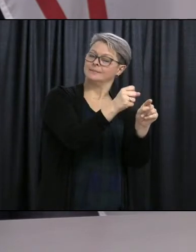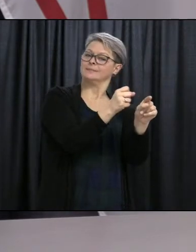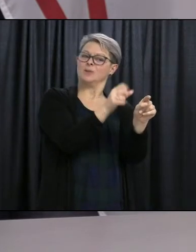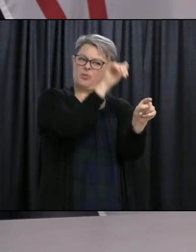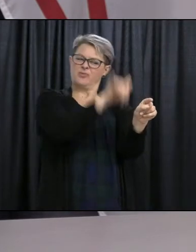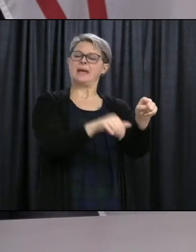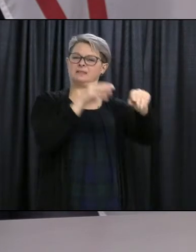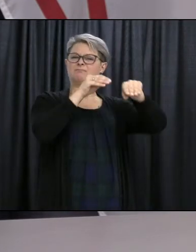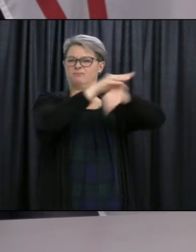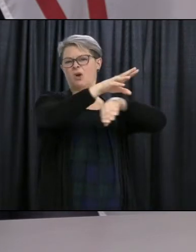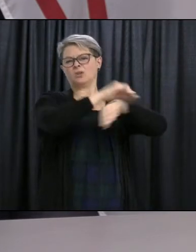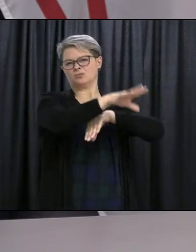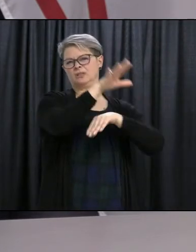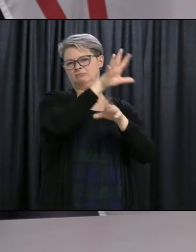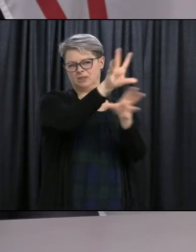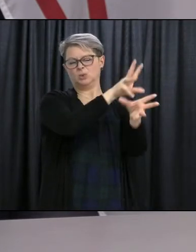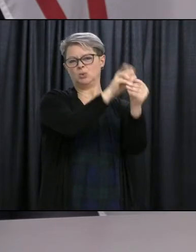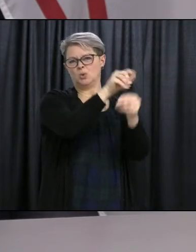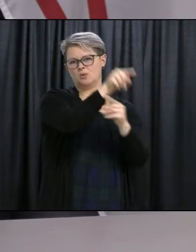the advisory, yes.